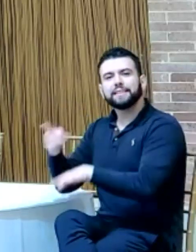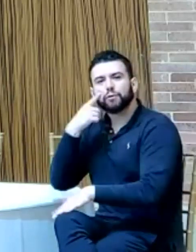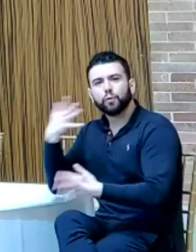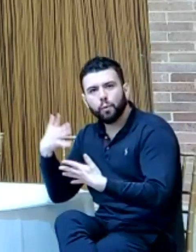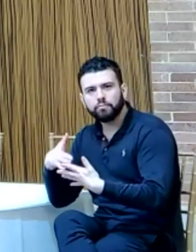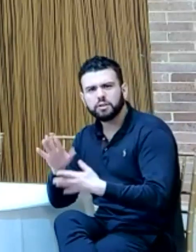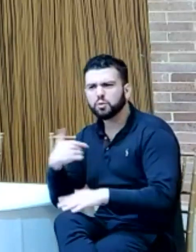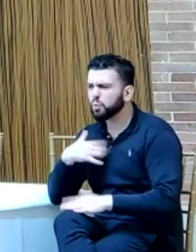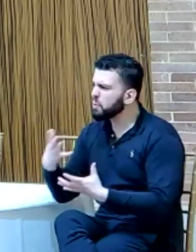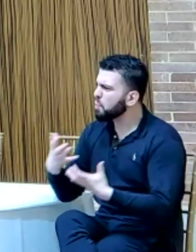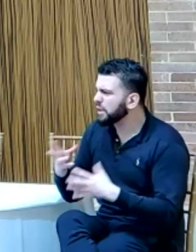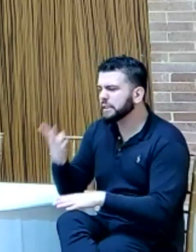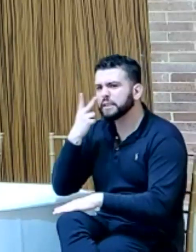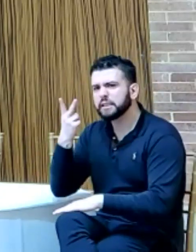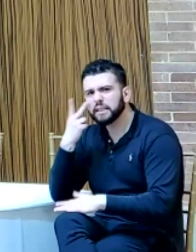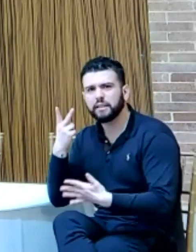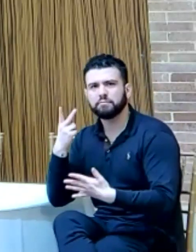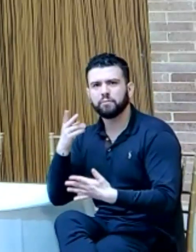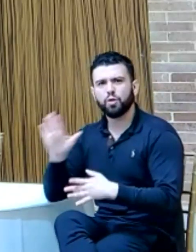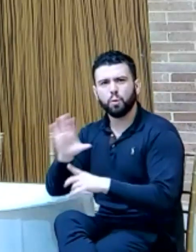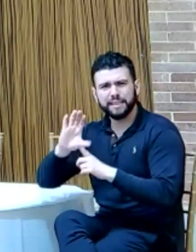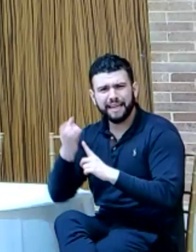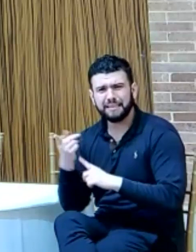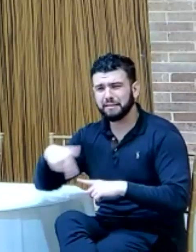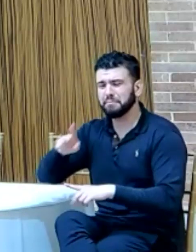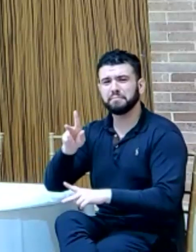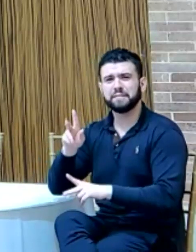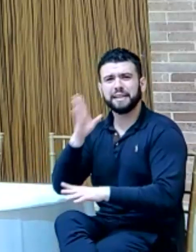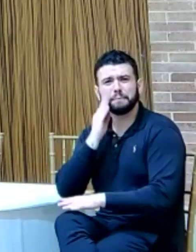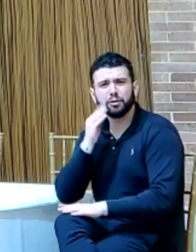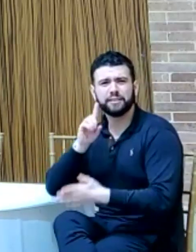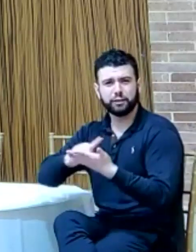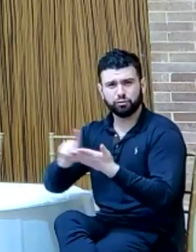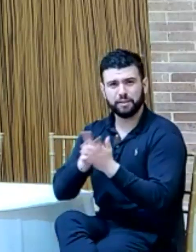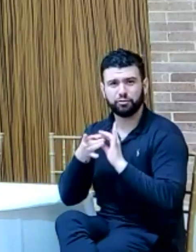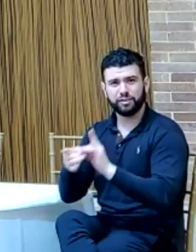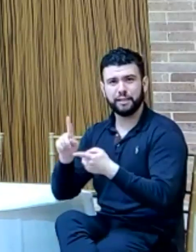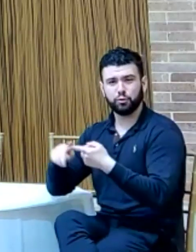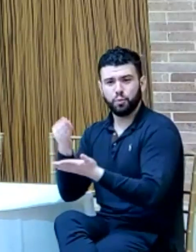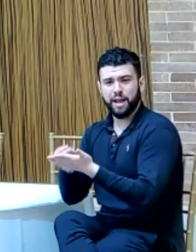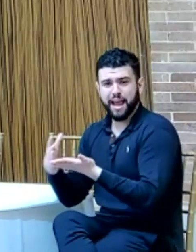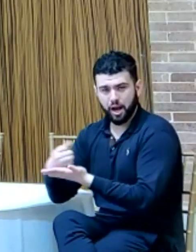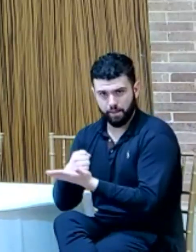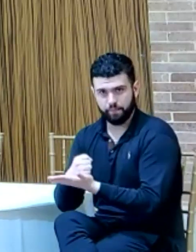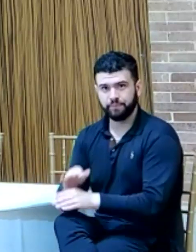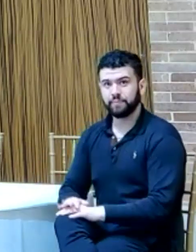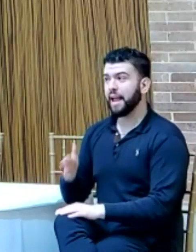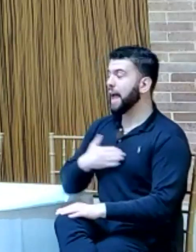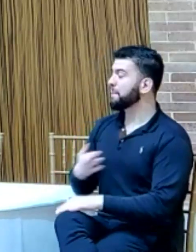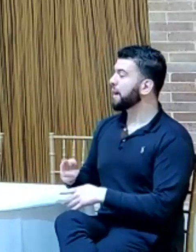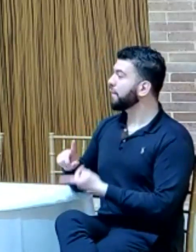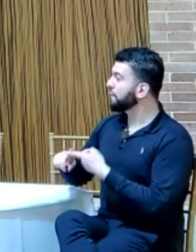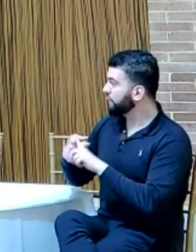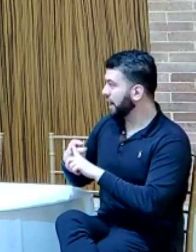housing act the same exists um for our fips as well but that came out very recently and my good friend Richard minio who runs our public